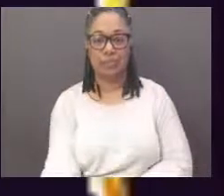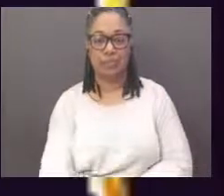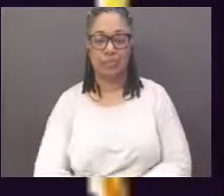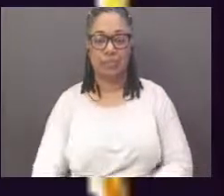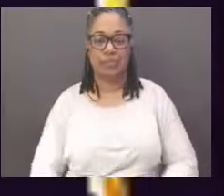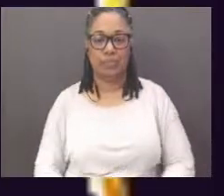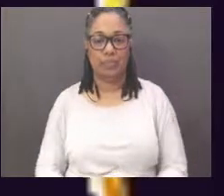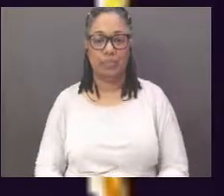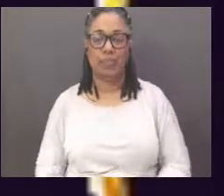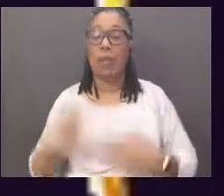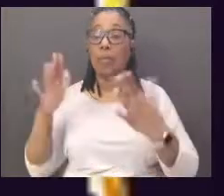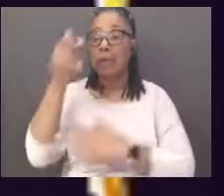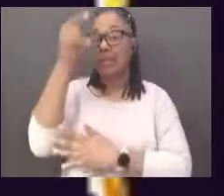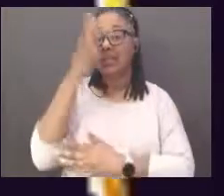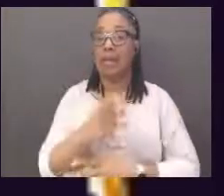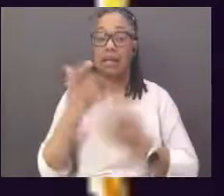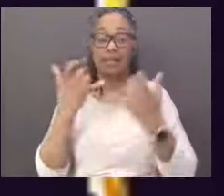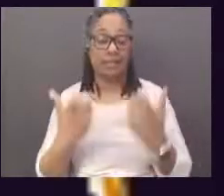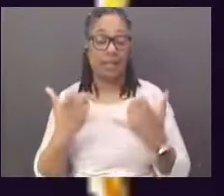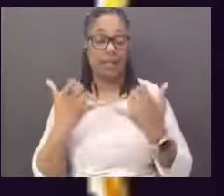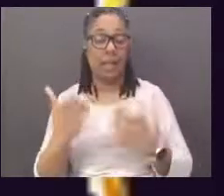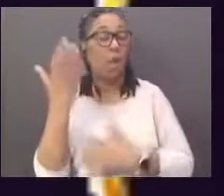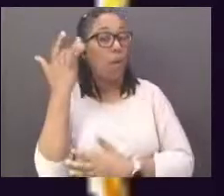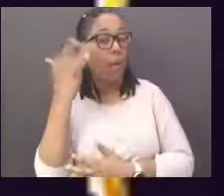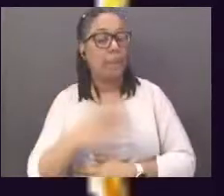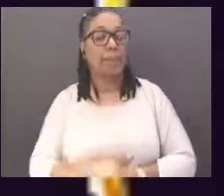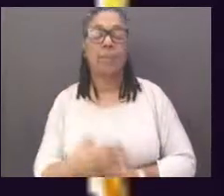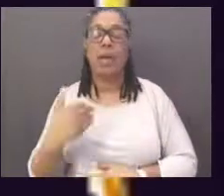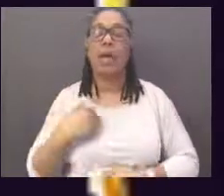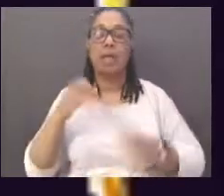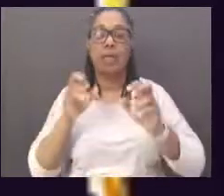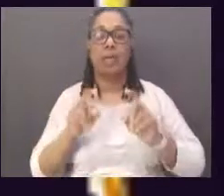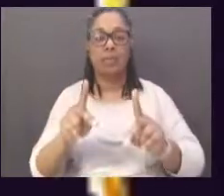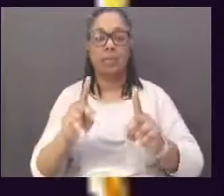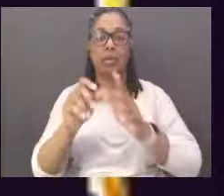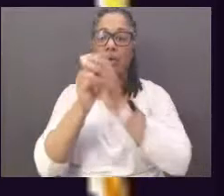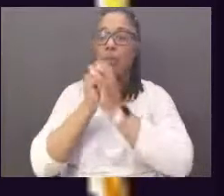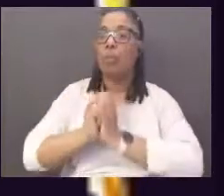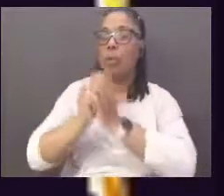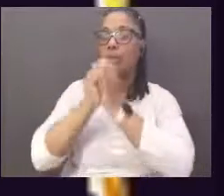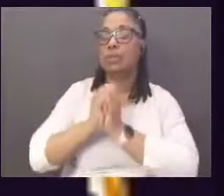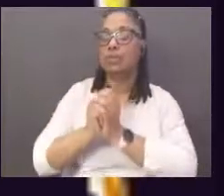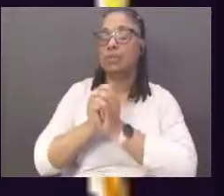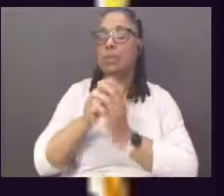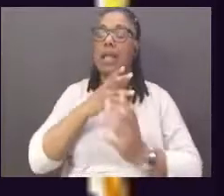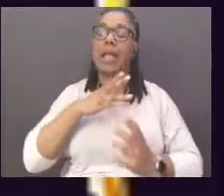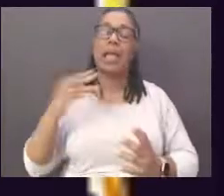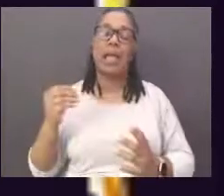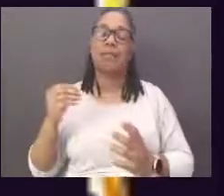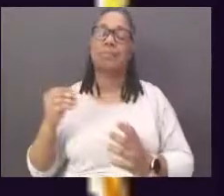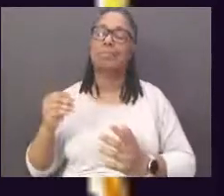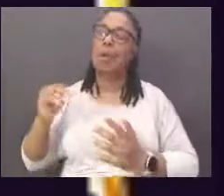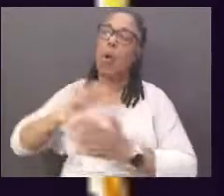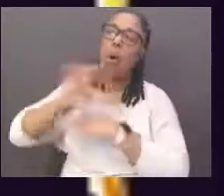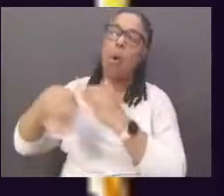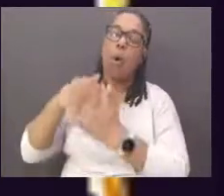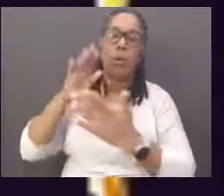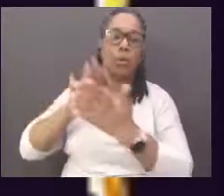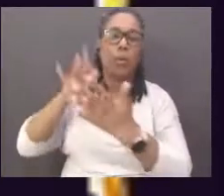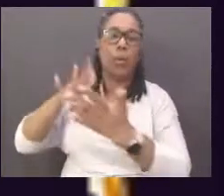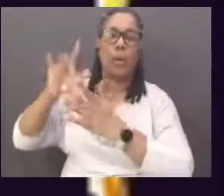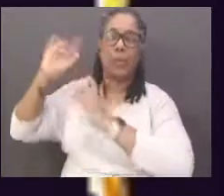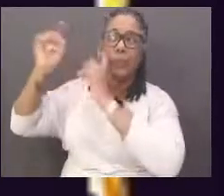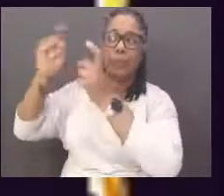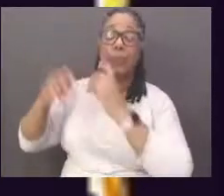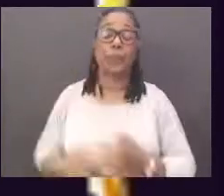We praise God on today that we have an opportunity to worship and to glorify our God. On today, we want to share with you some announcements